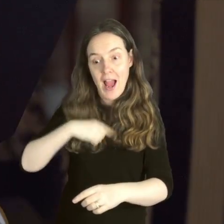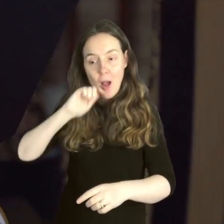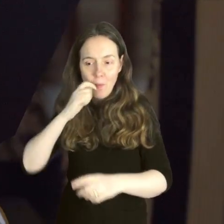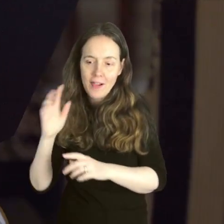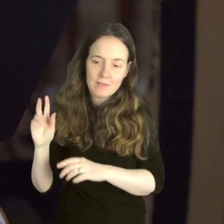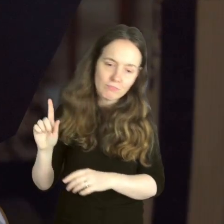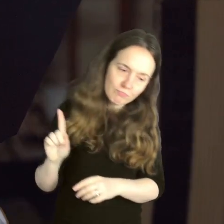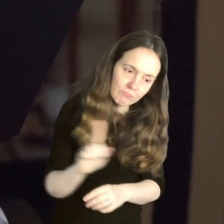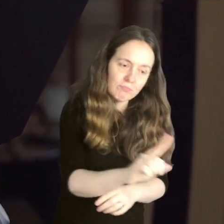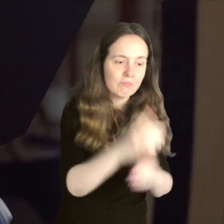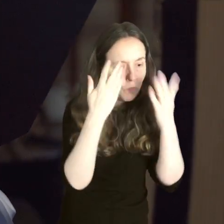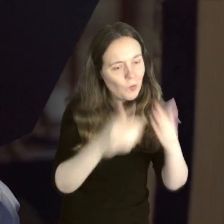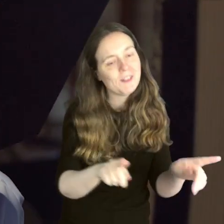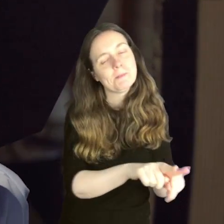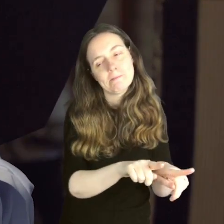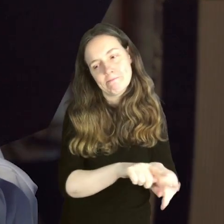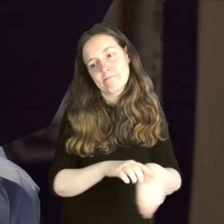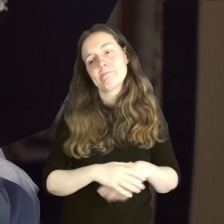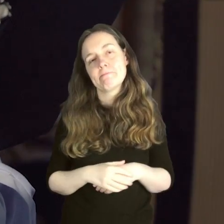too."